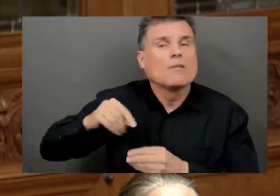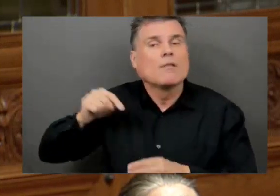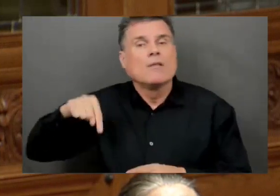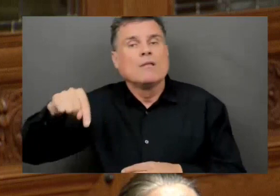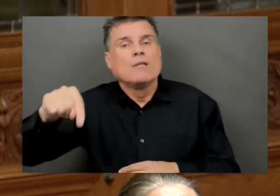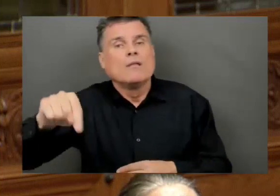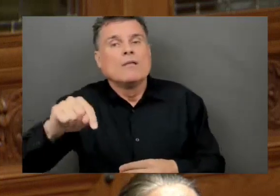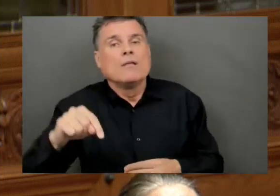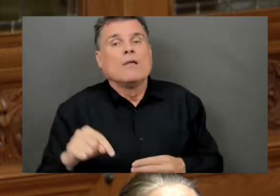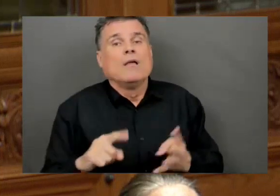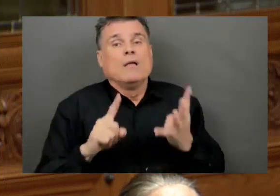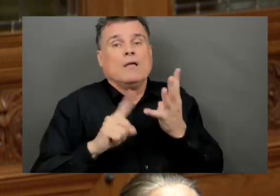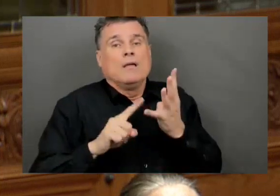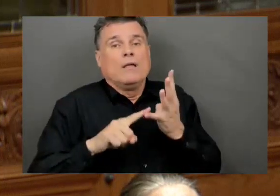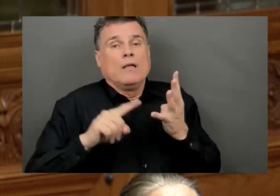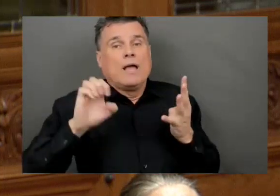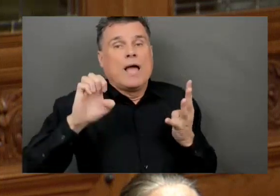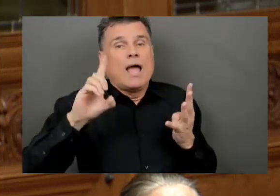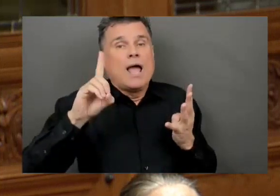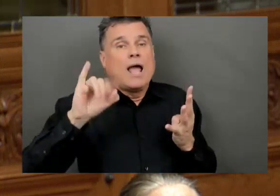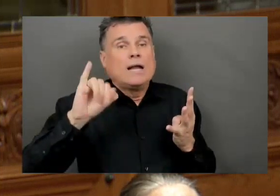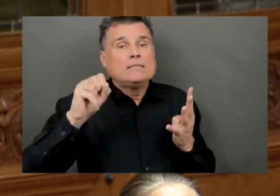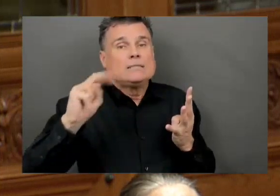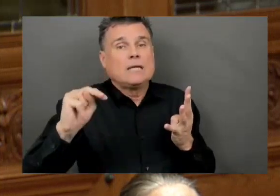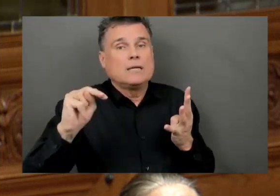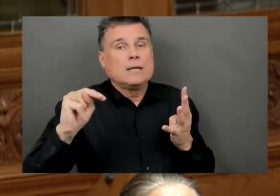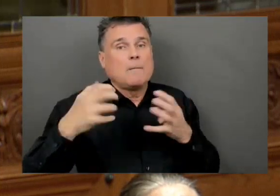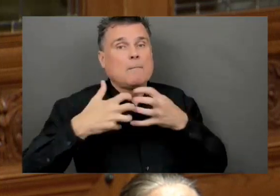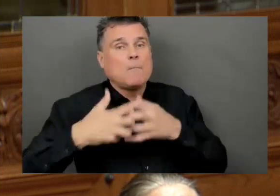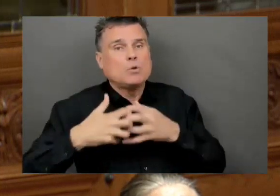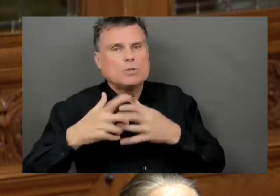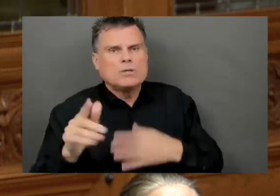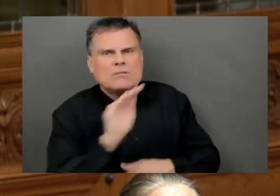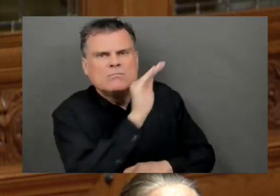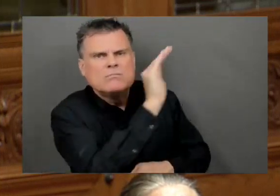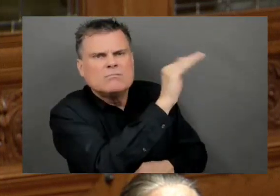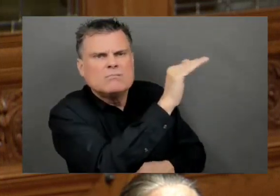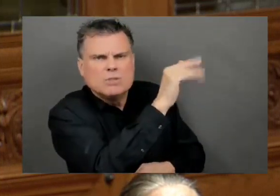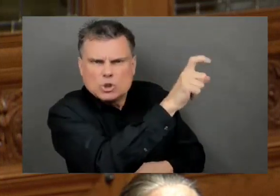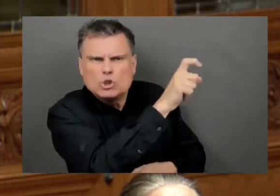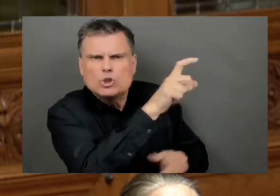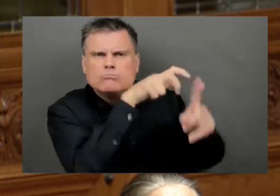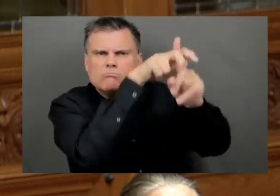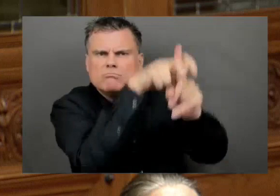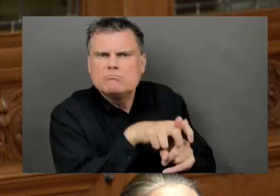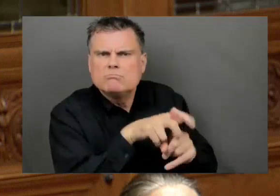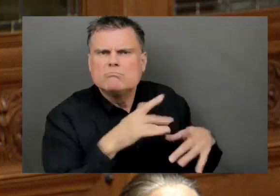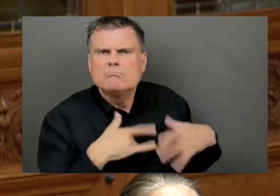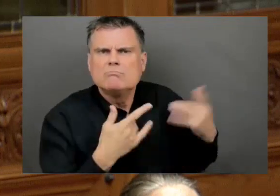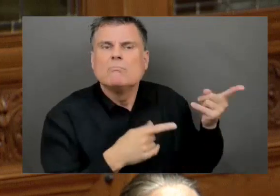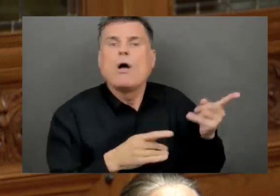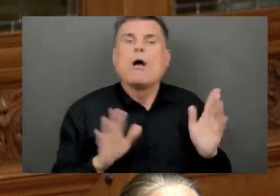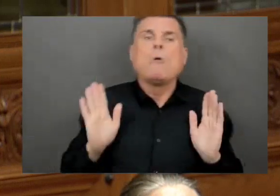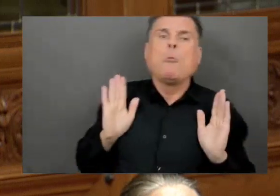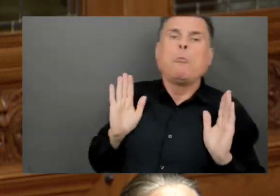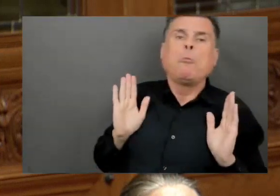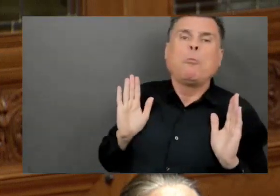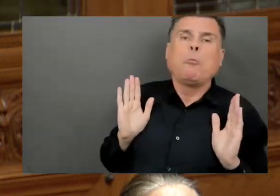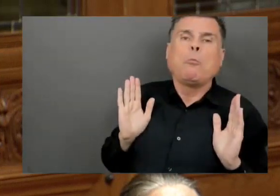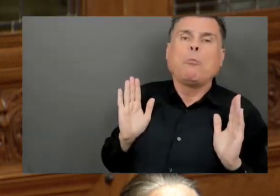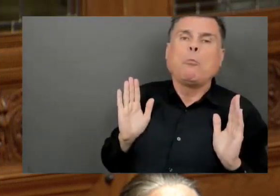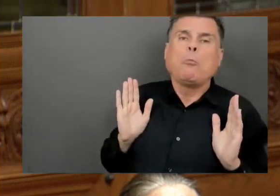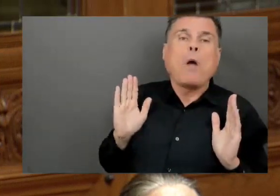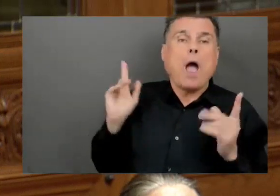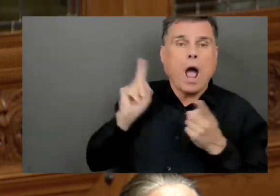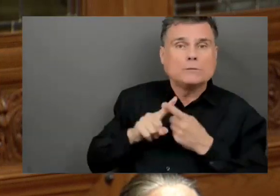was adamant about not investigating until the public pressure became impossible to ignore. My question, Honourable Speaker,